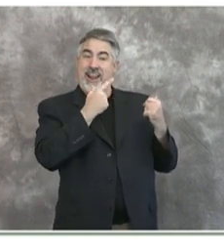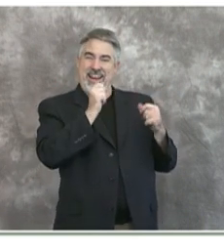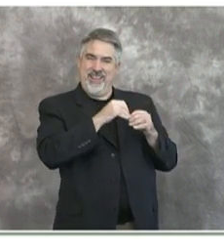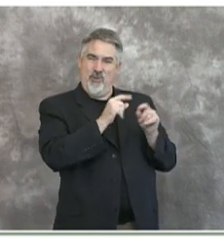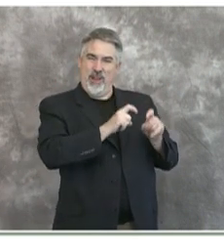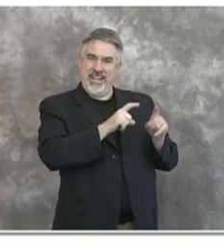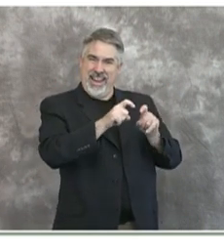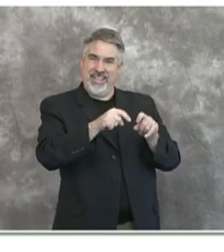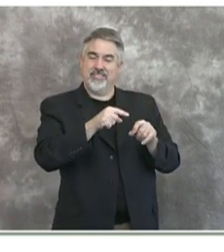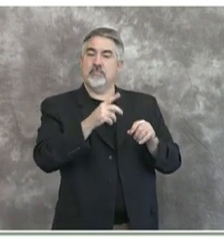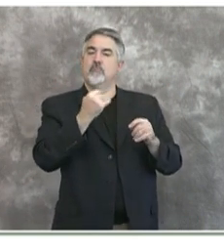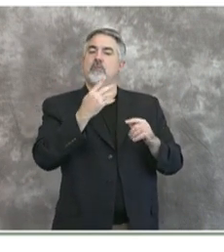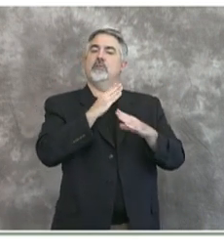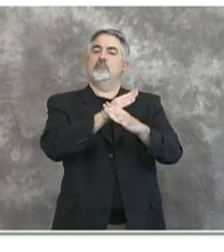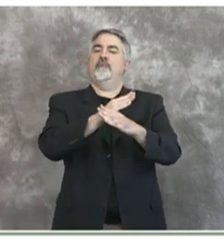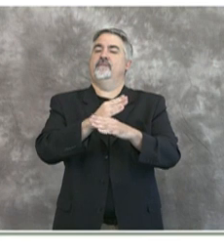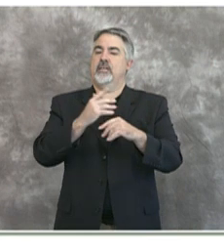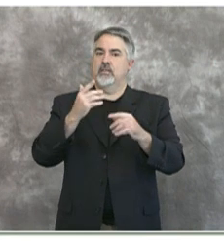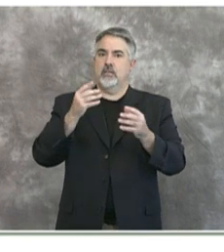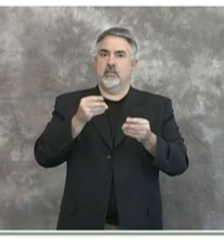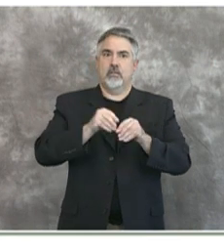contact tracing,